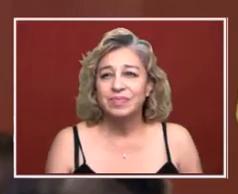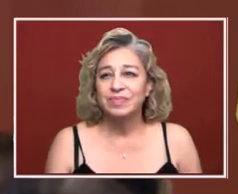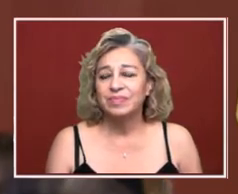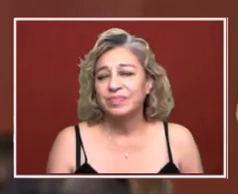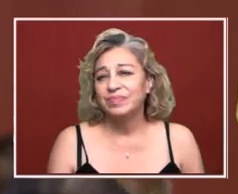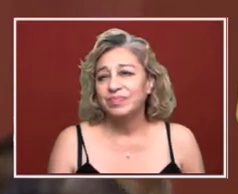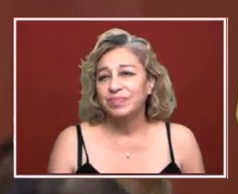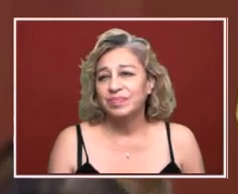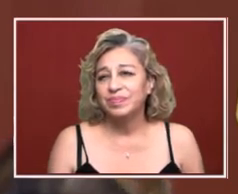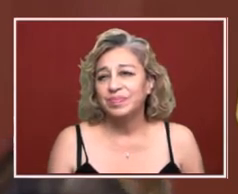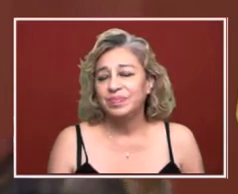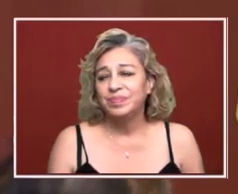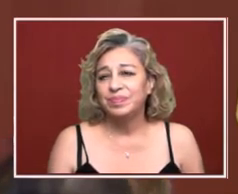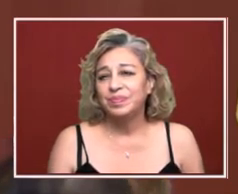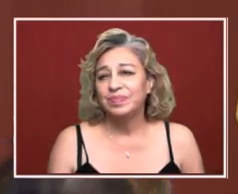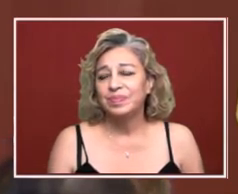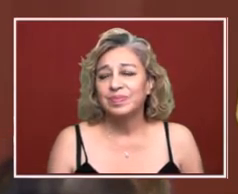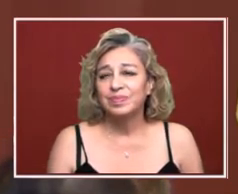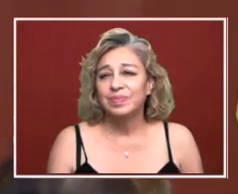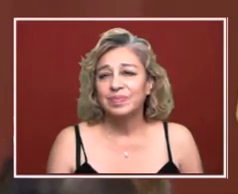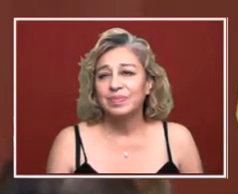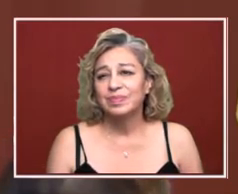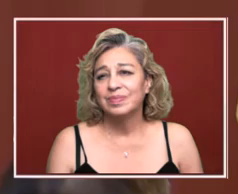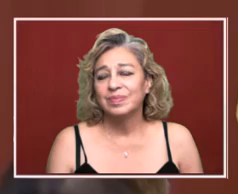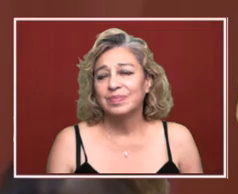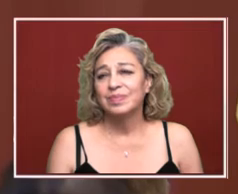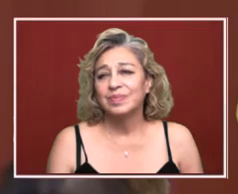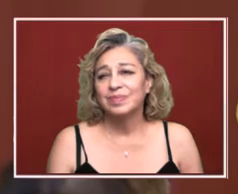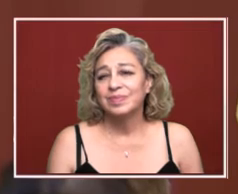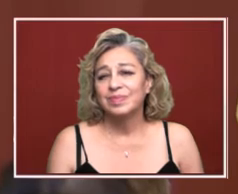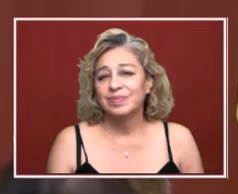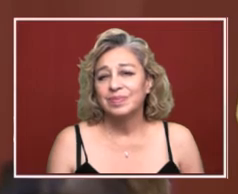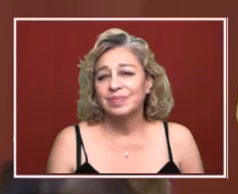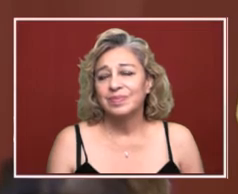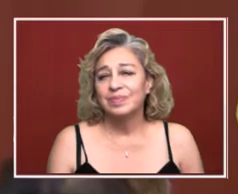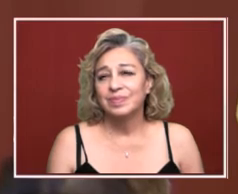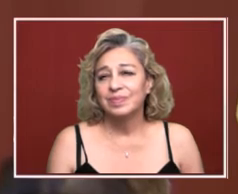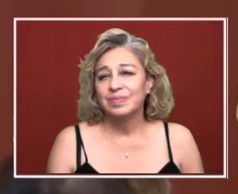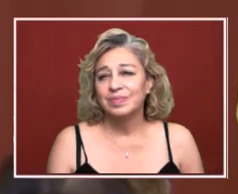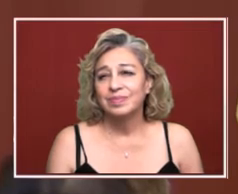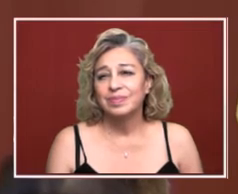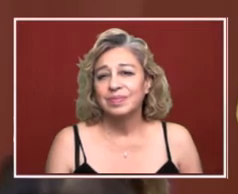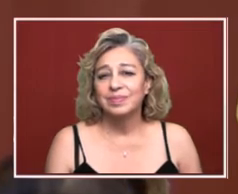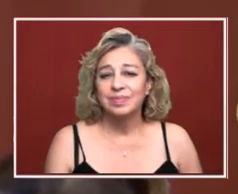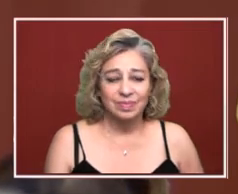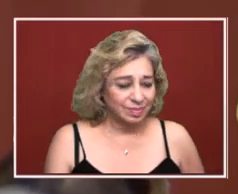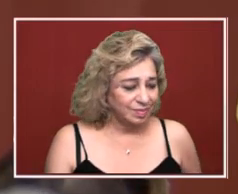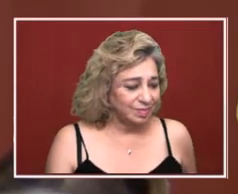disciplines. Es de las tareas